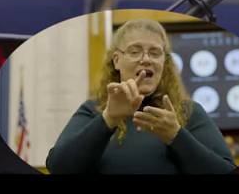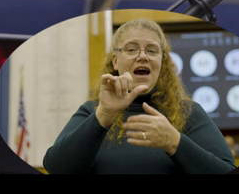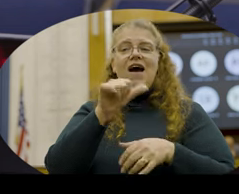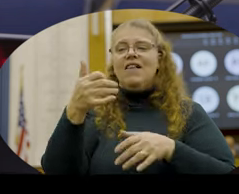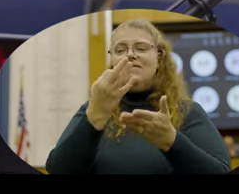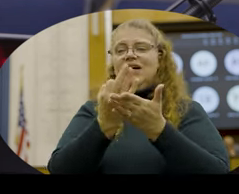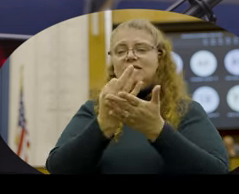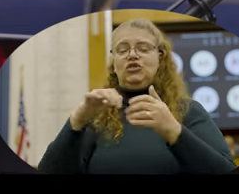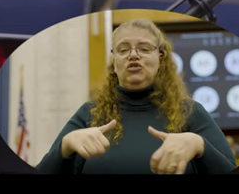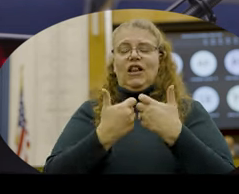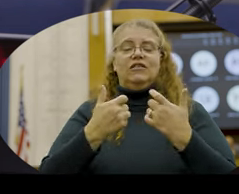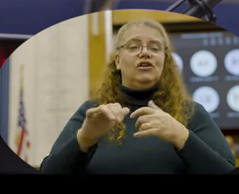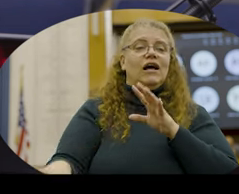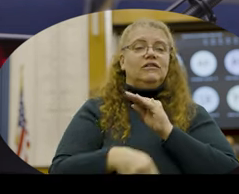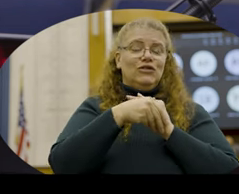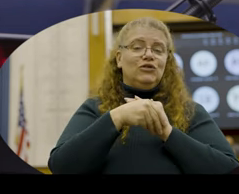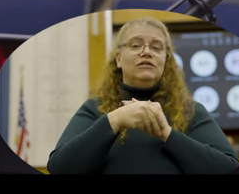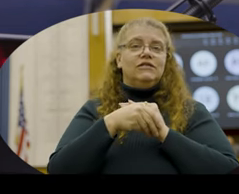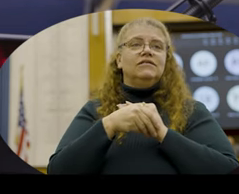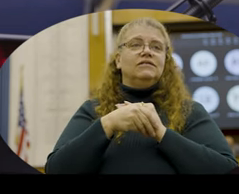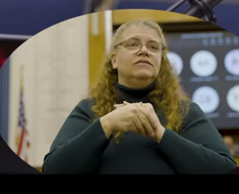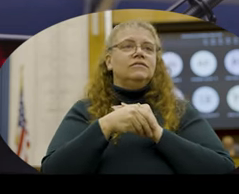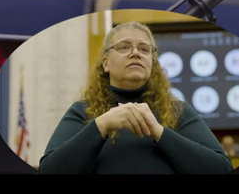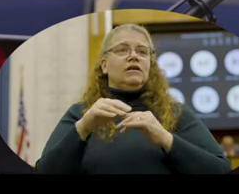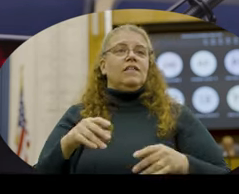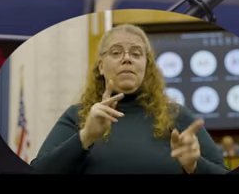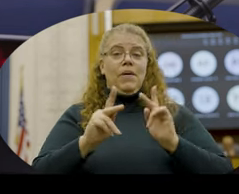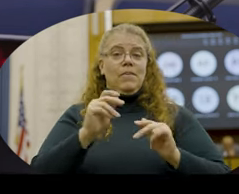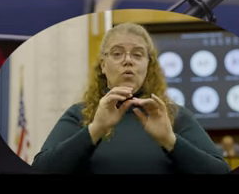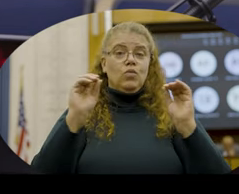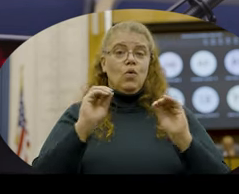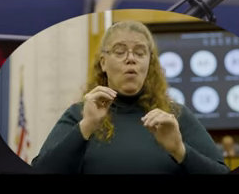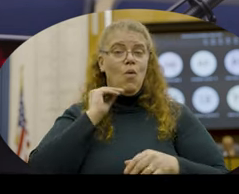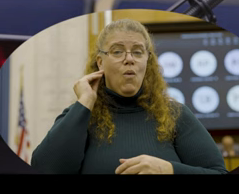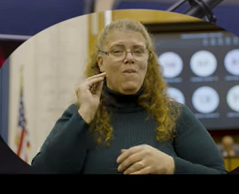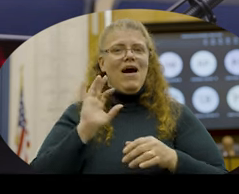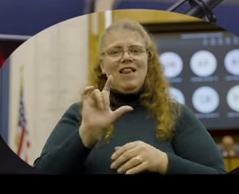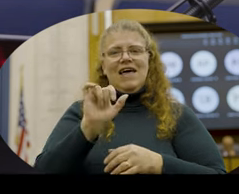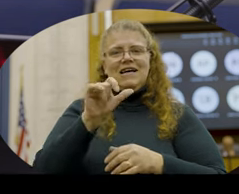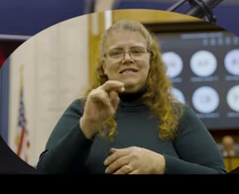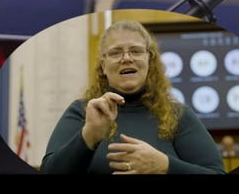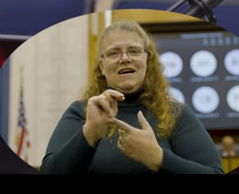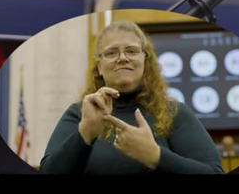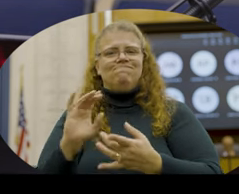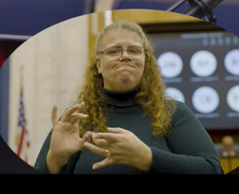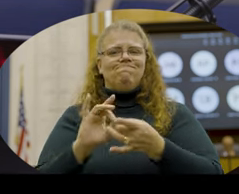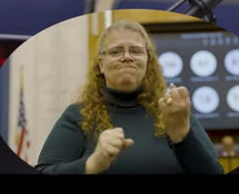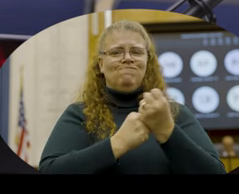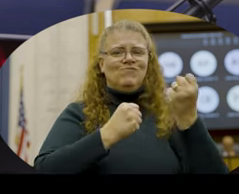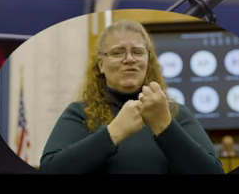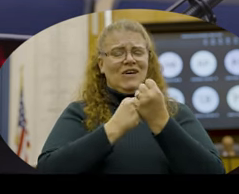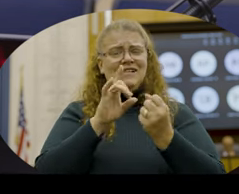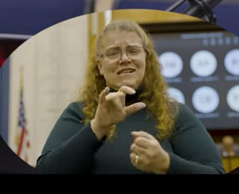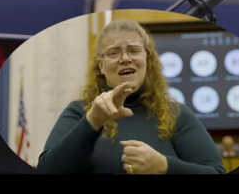challenges. Additionally, our homeless services liaison, Diane Woolmore, does an amazing